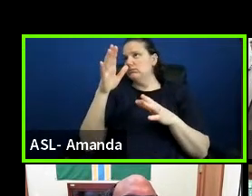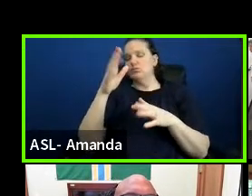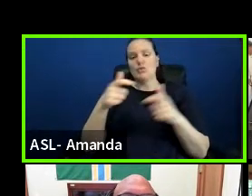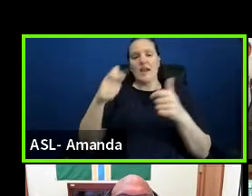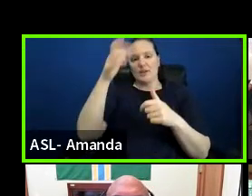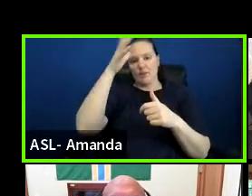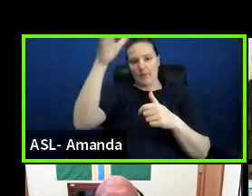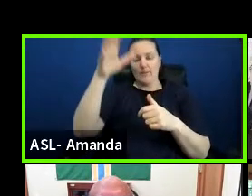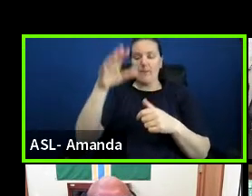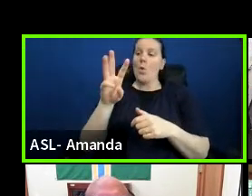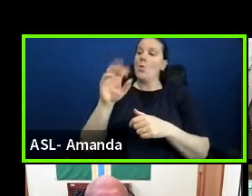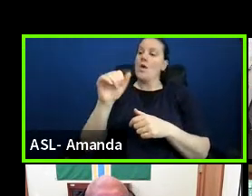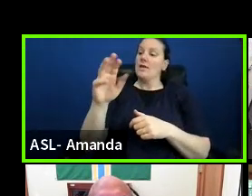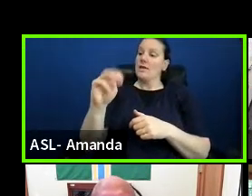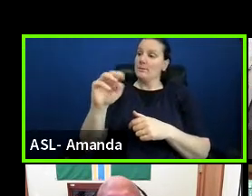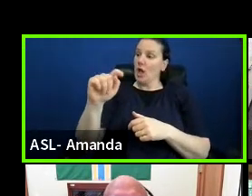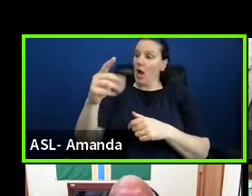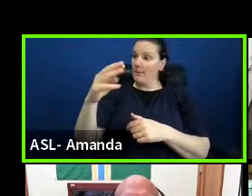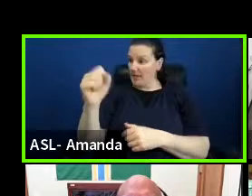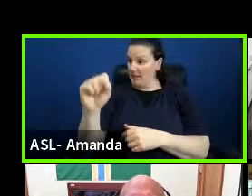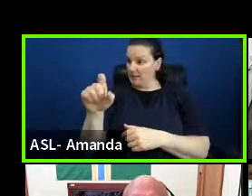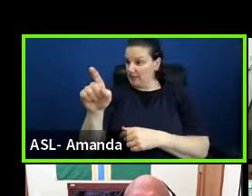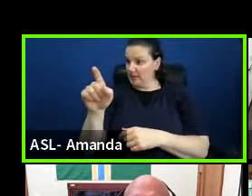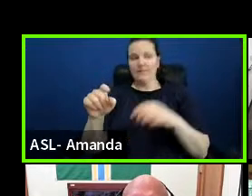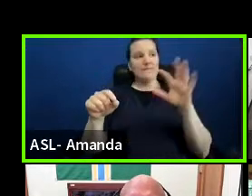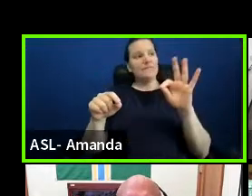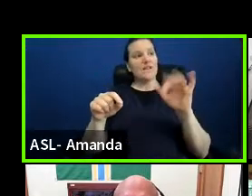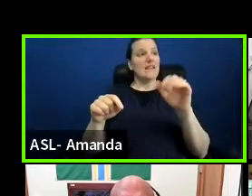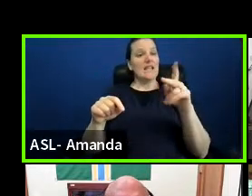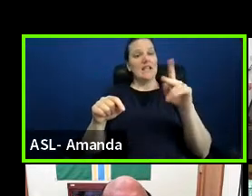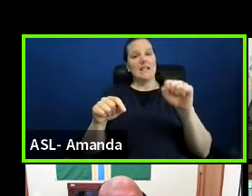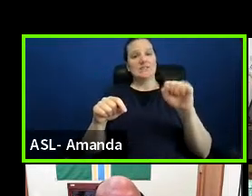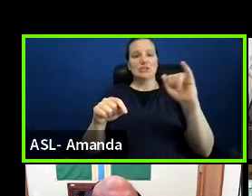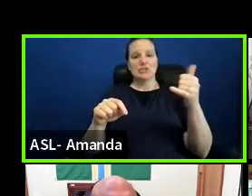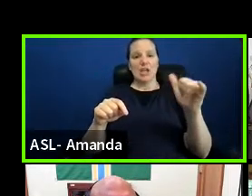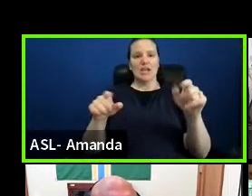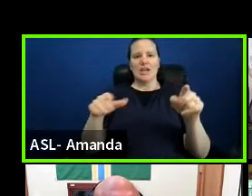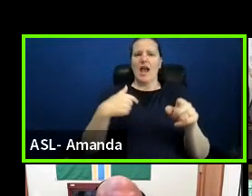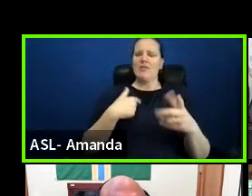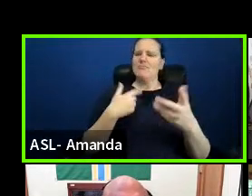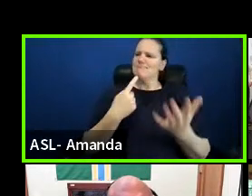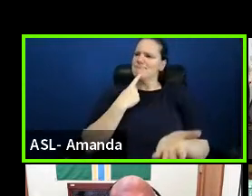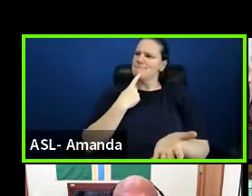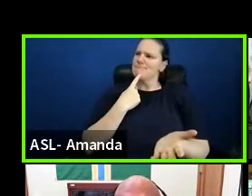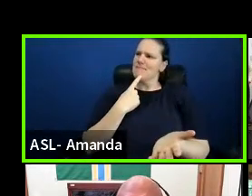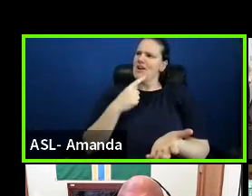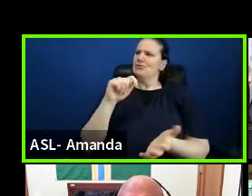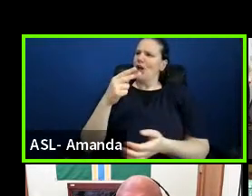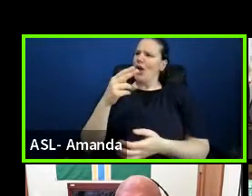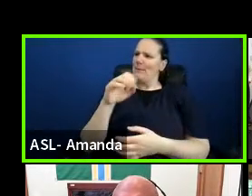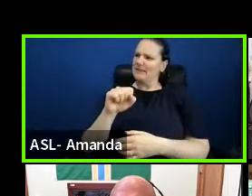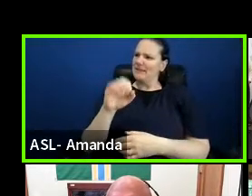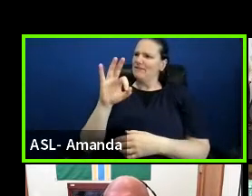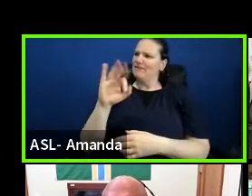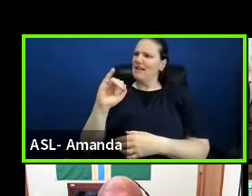J. And I've always been a little bit sad that they didn't name me Thomas Philetus, because I thought that'd be pretty cool.